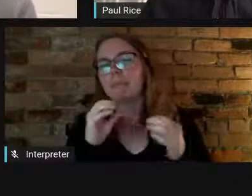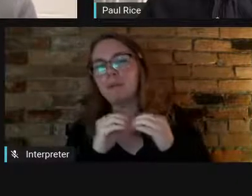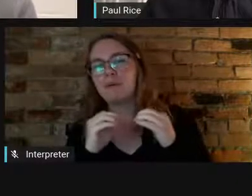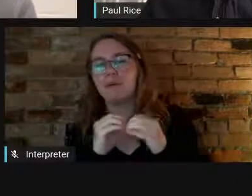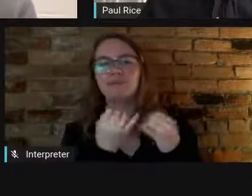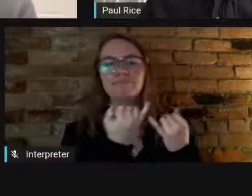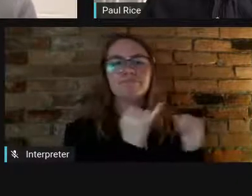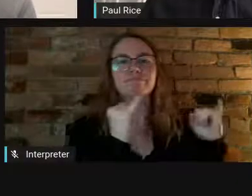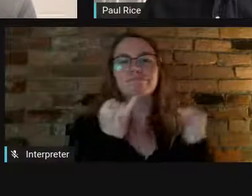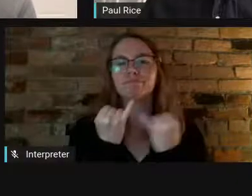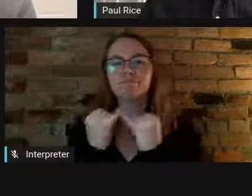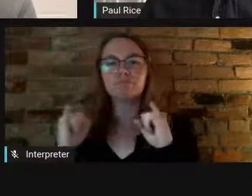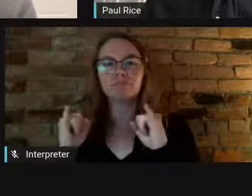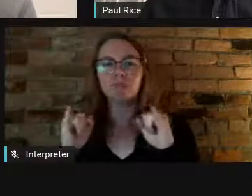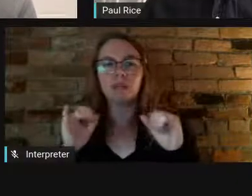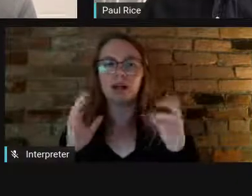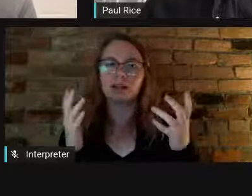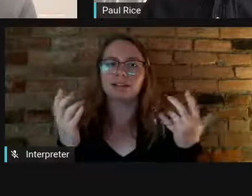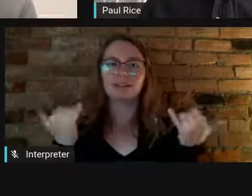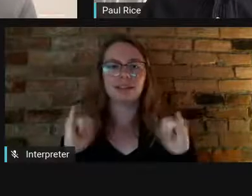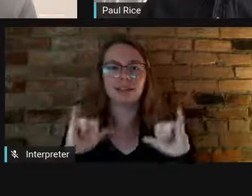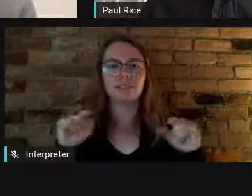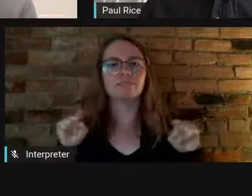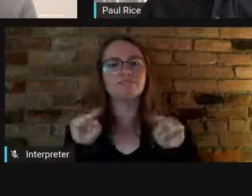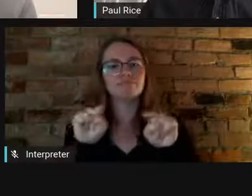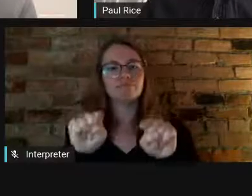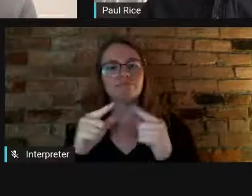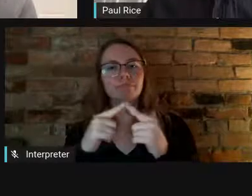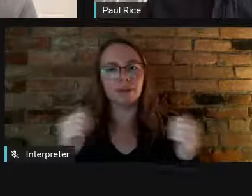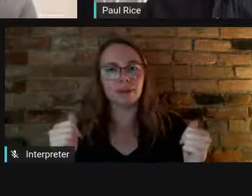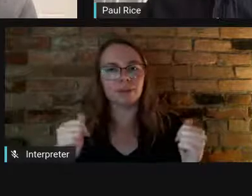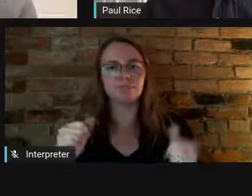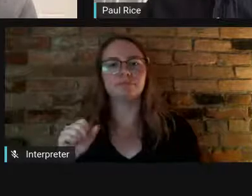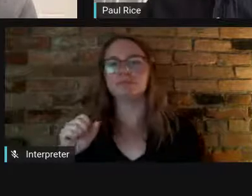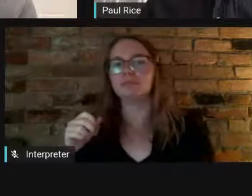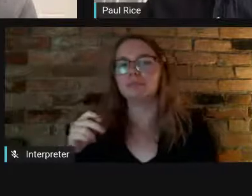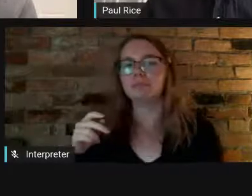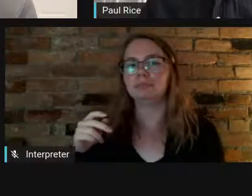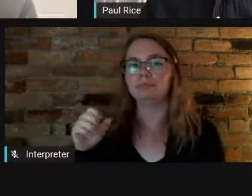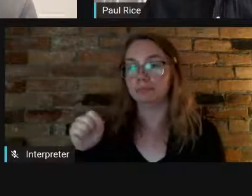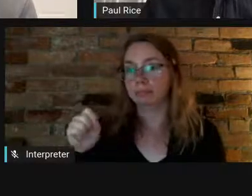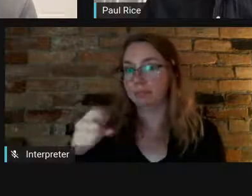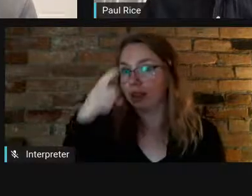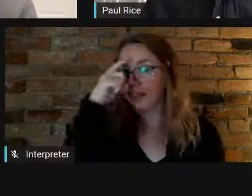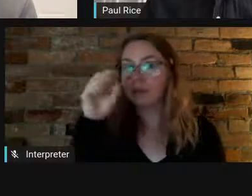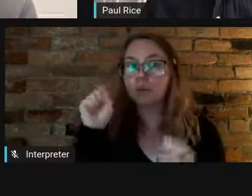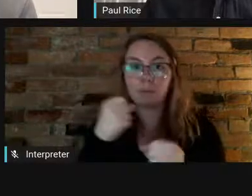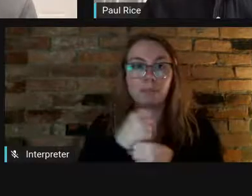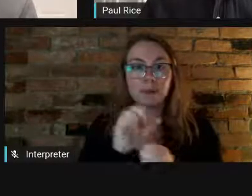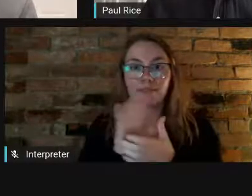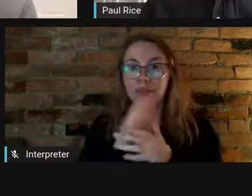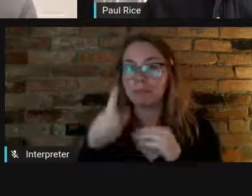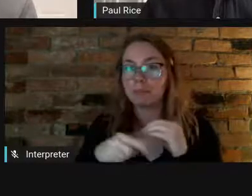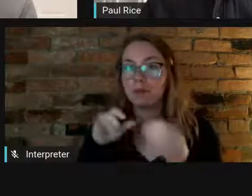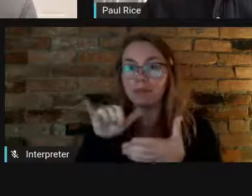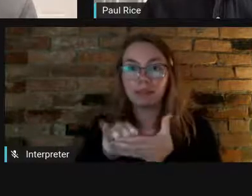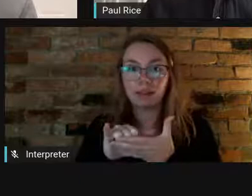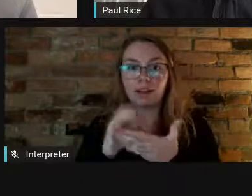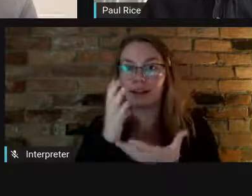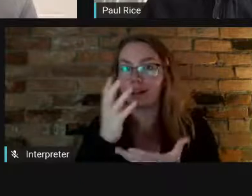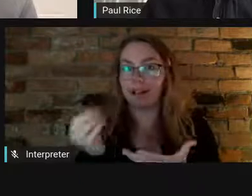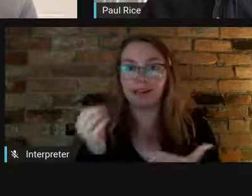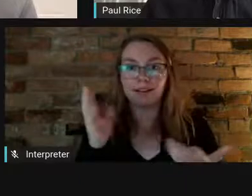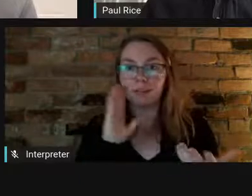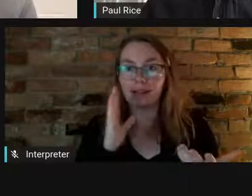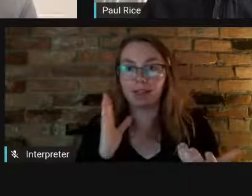change. And I think, you know, you could make a film about that, and it will, you